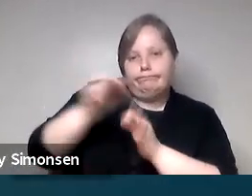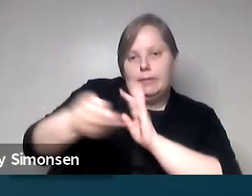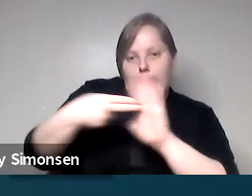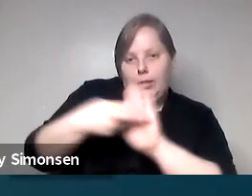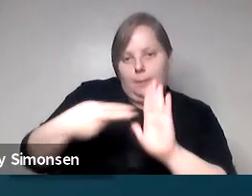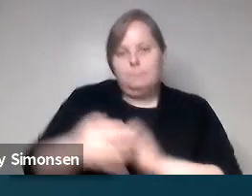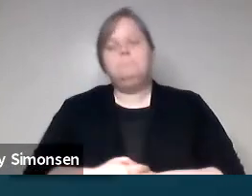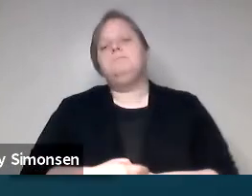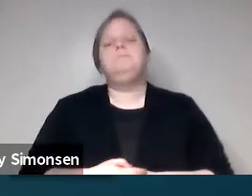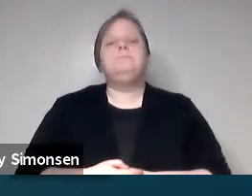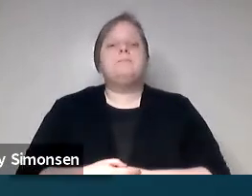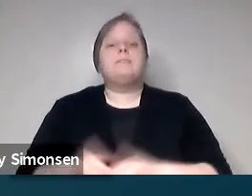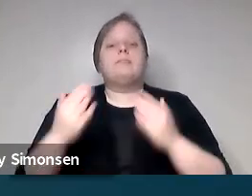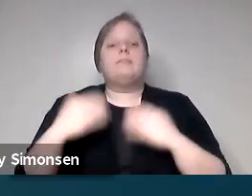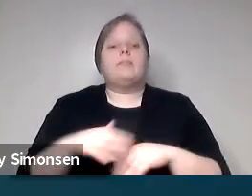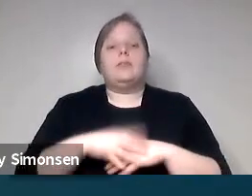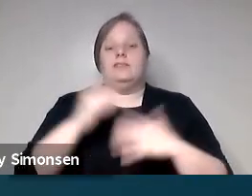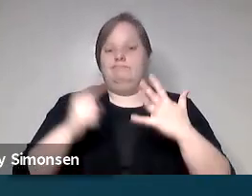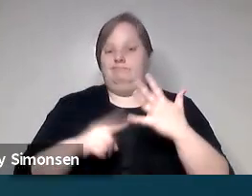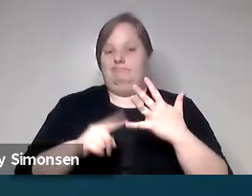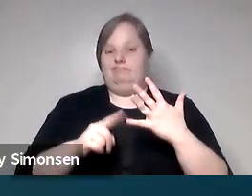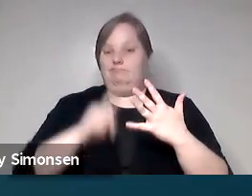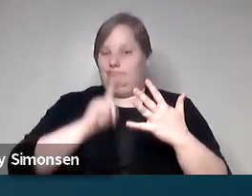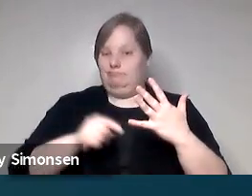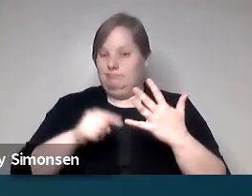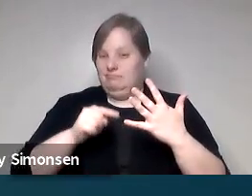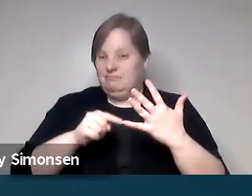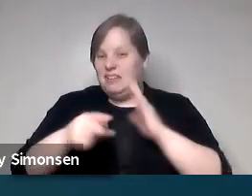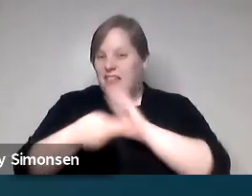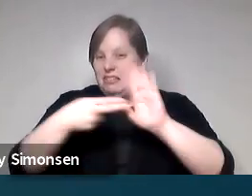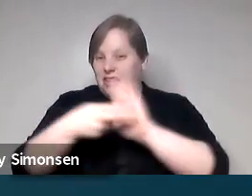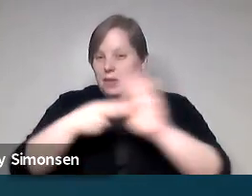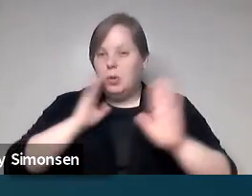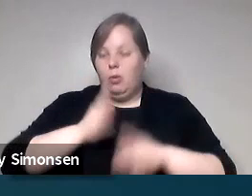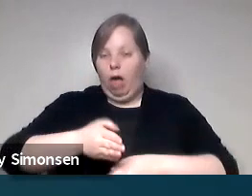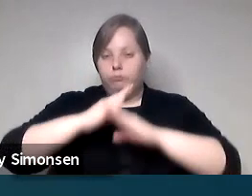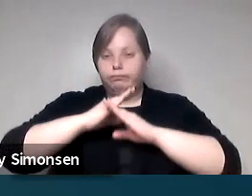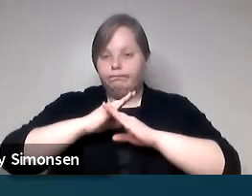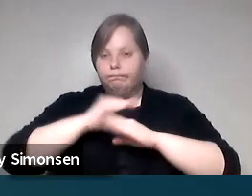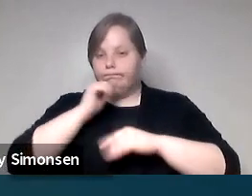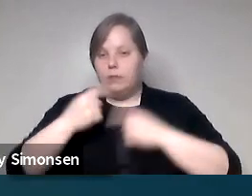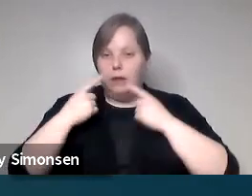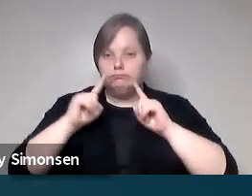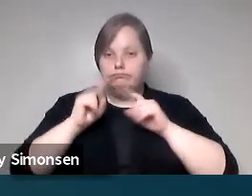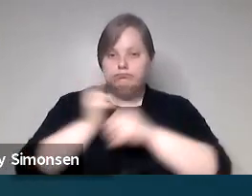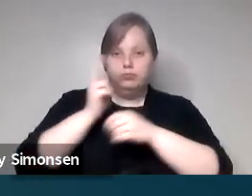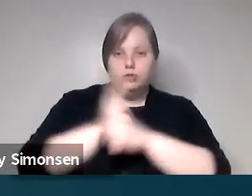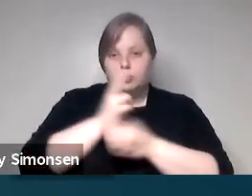And finally, is this label going to interfere with the usage of the item that you are